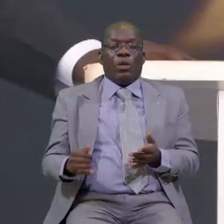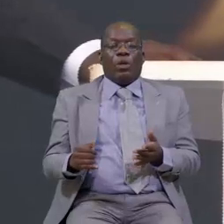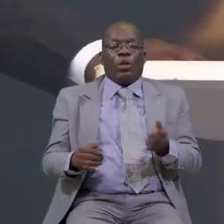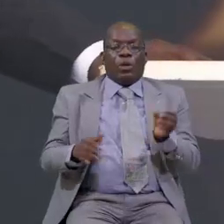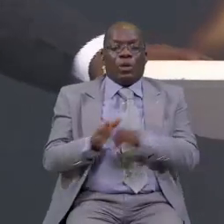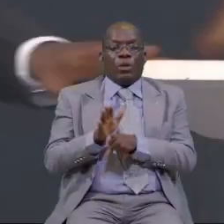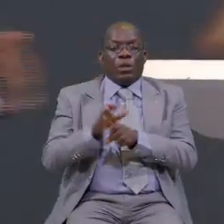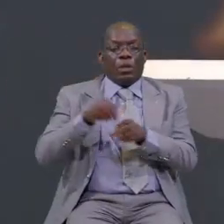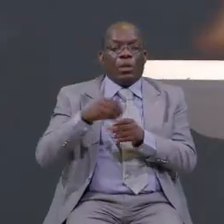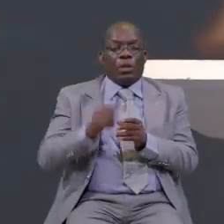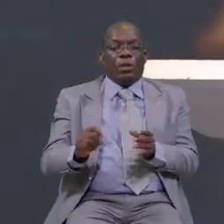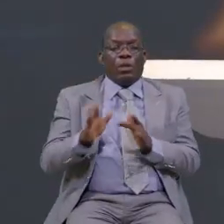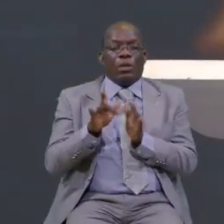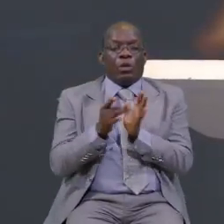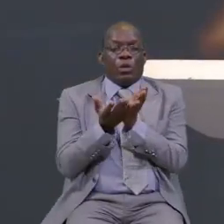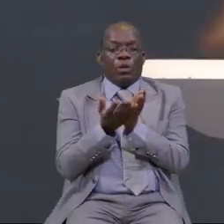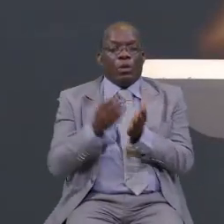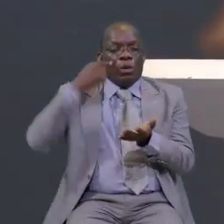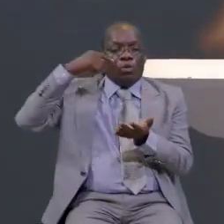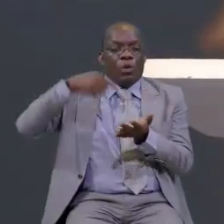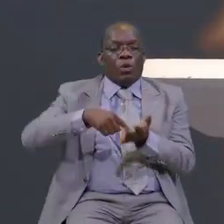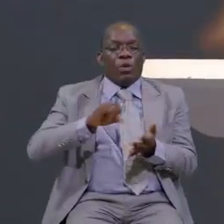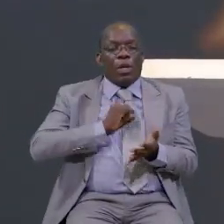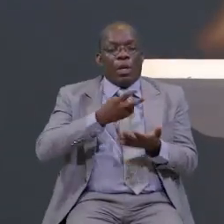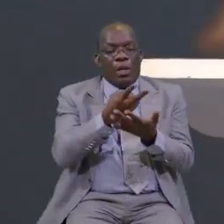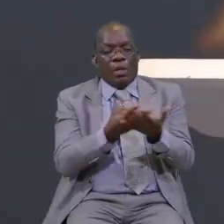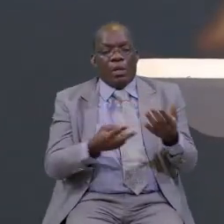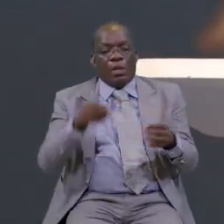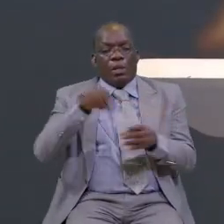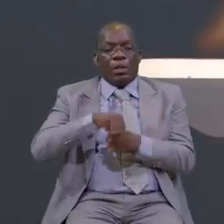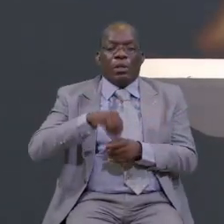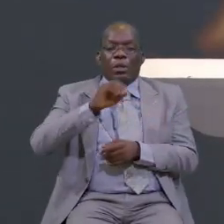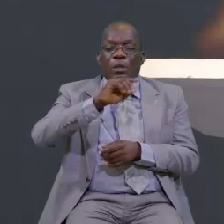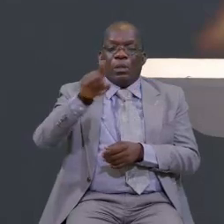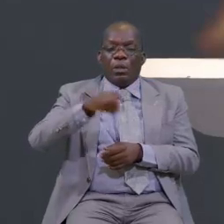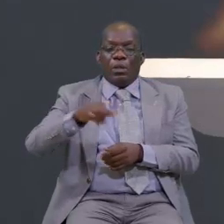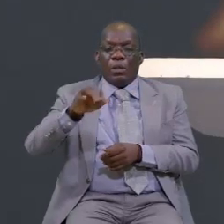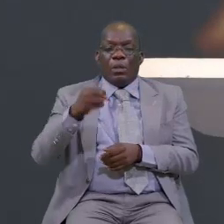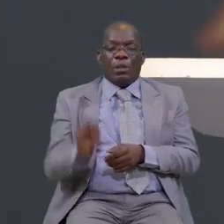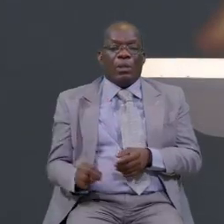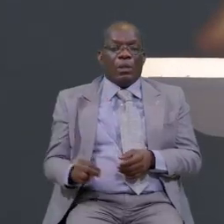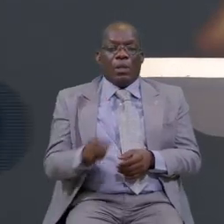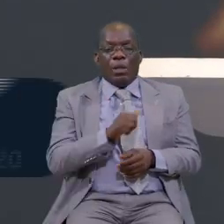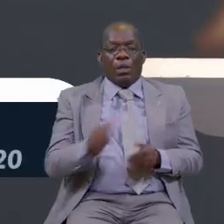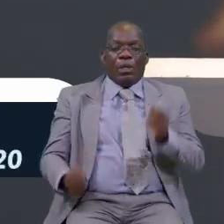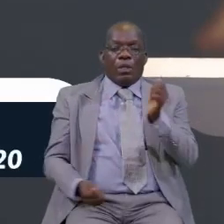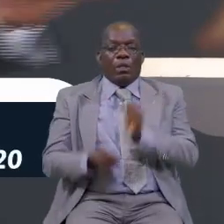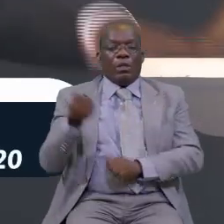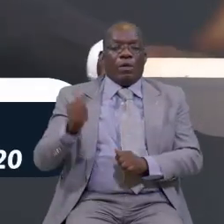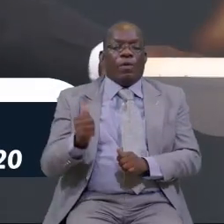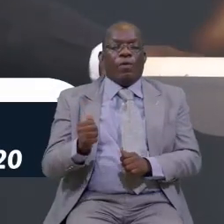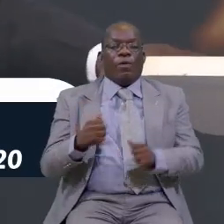scripture, behold, I lay in Zion a chief cornerstone,